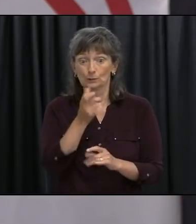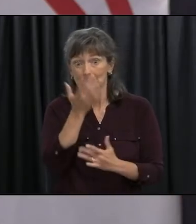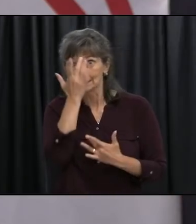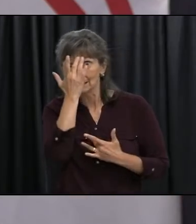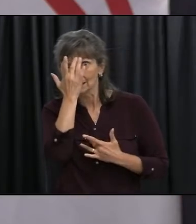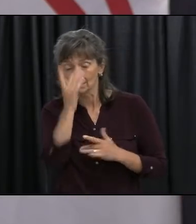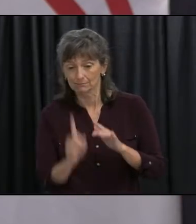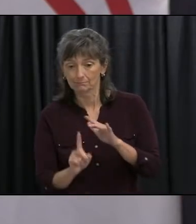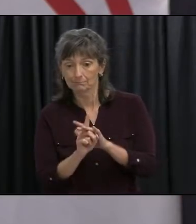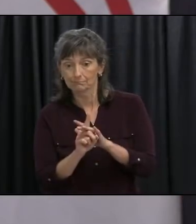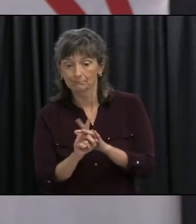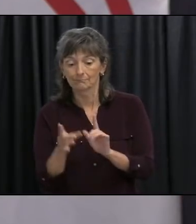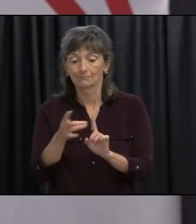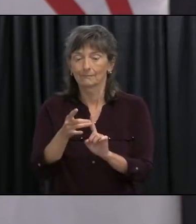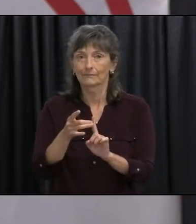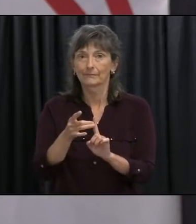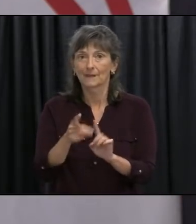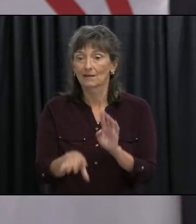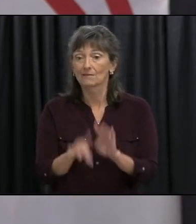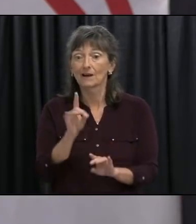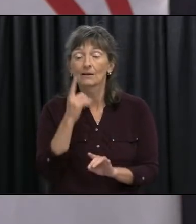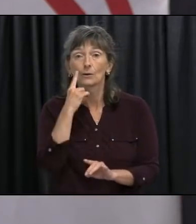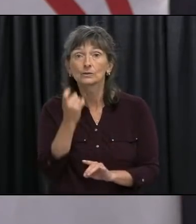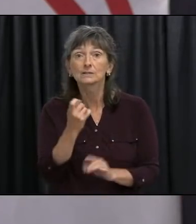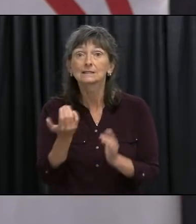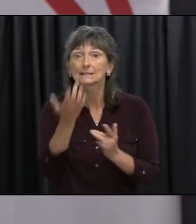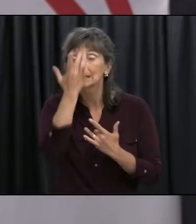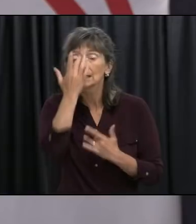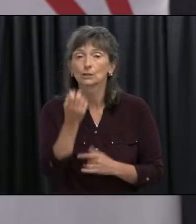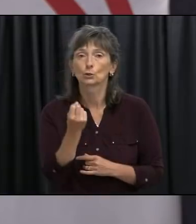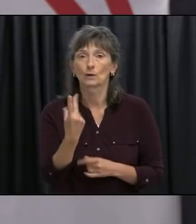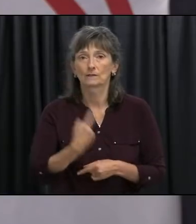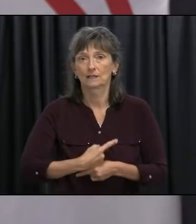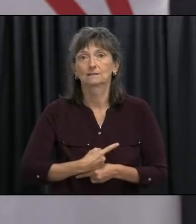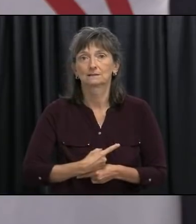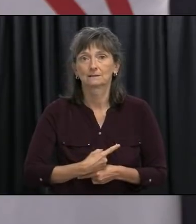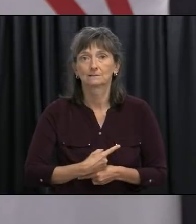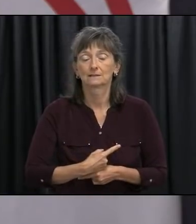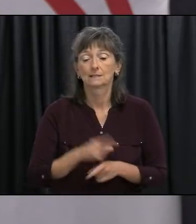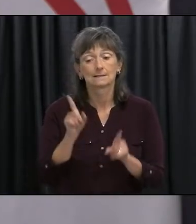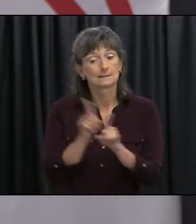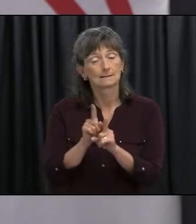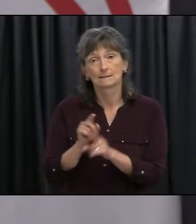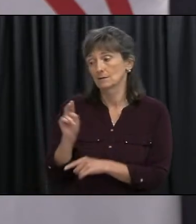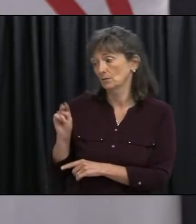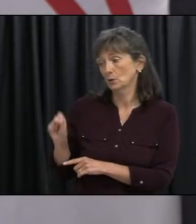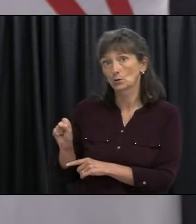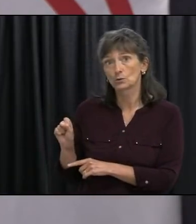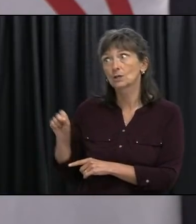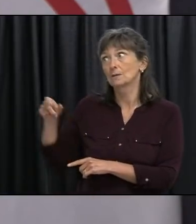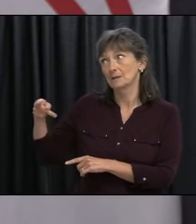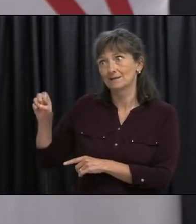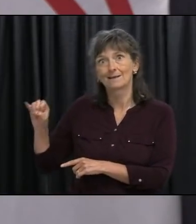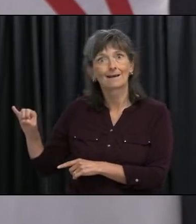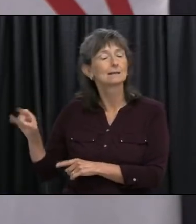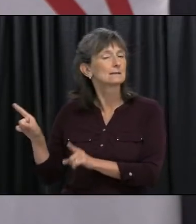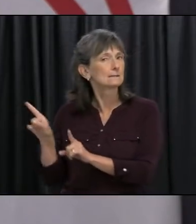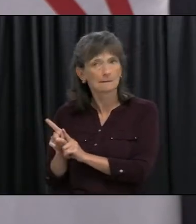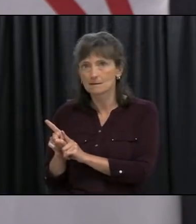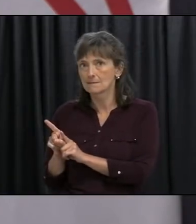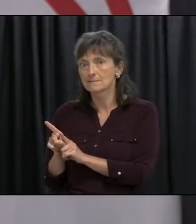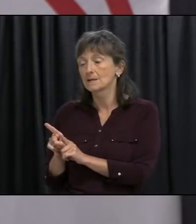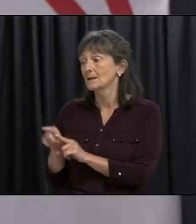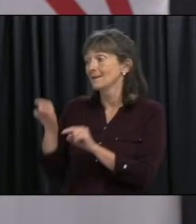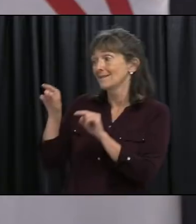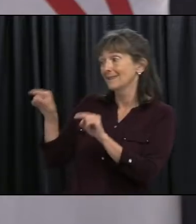outside of the Atlantic bubble. Same is true for what happened in Nova Scotia and in Prince Edward Island. These